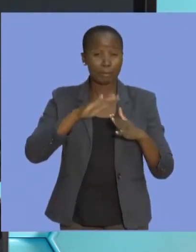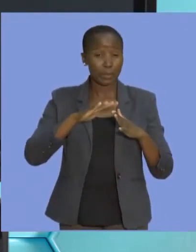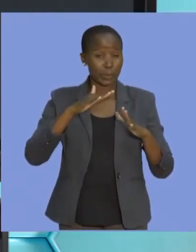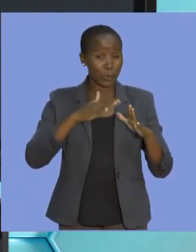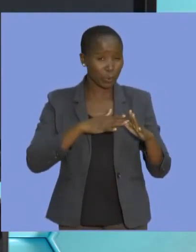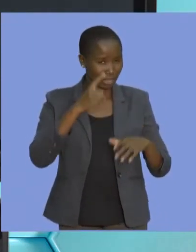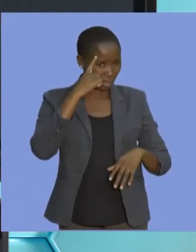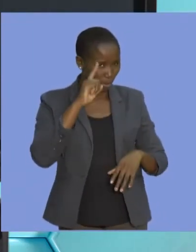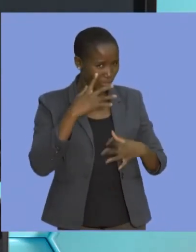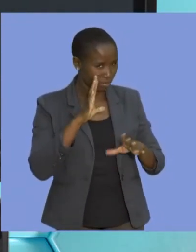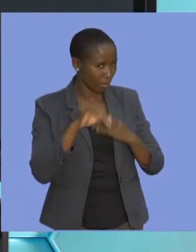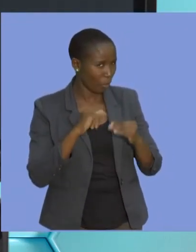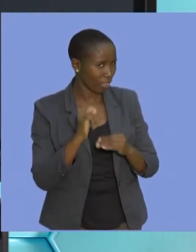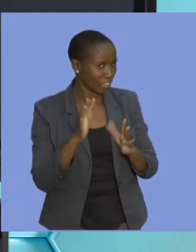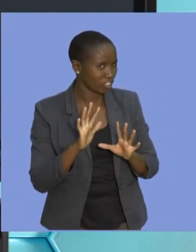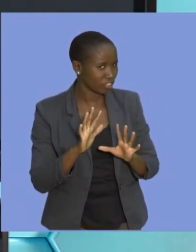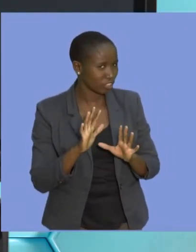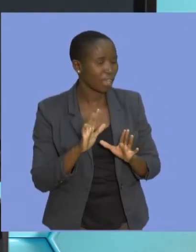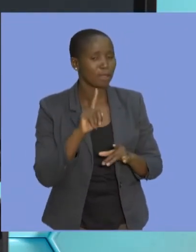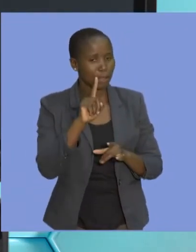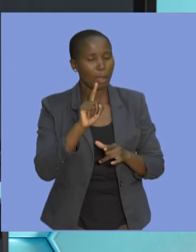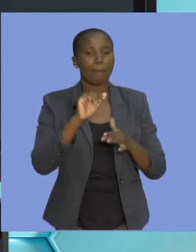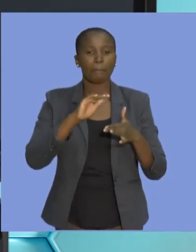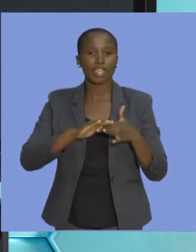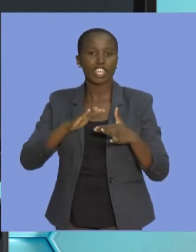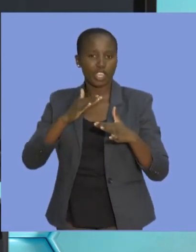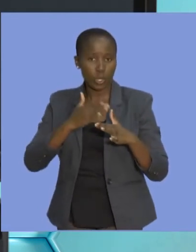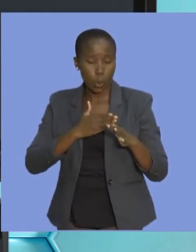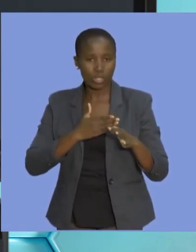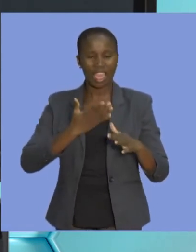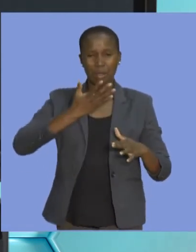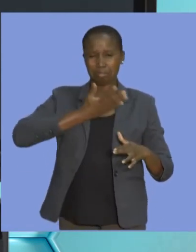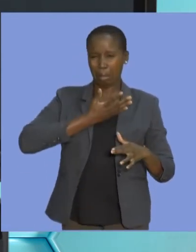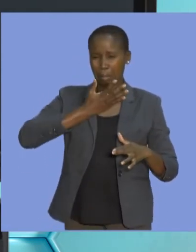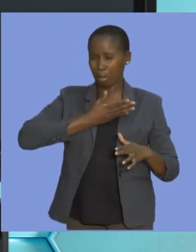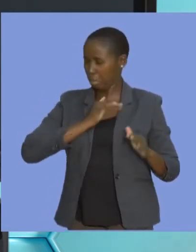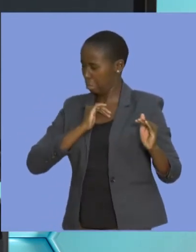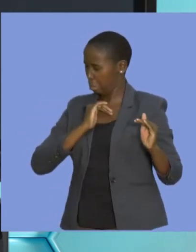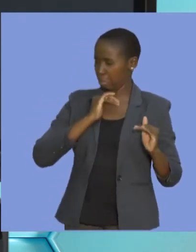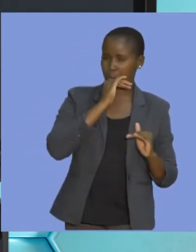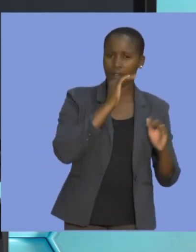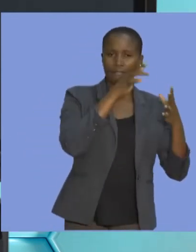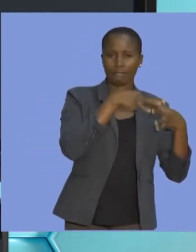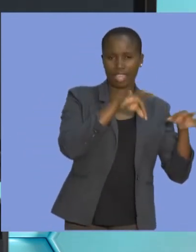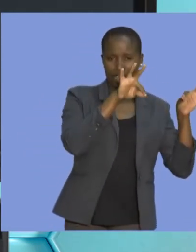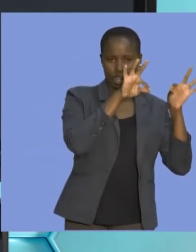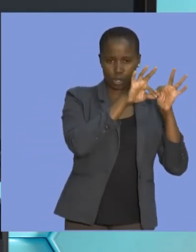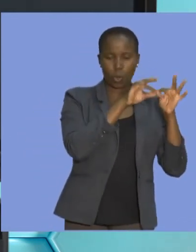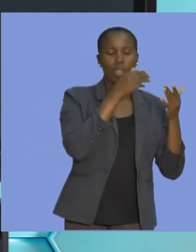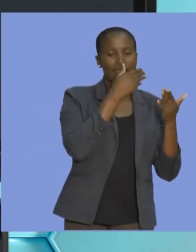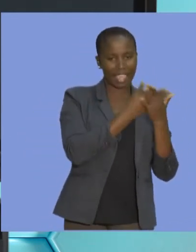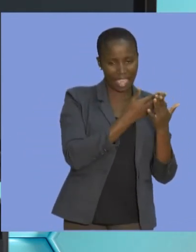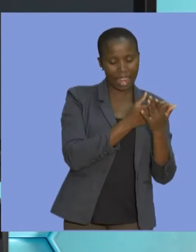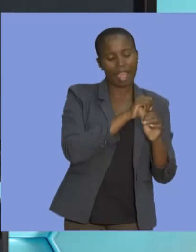think? We spoke about this because the extreme value can affect the range and not tell the